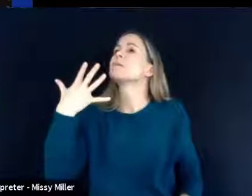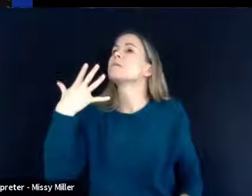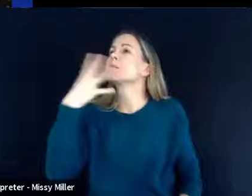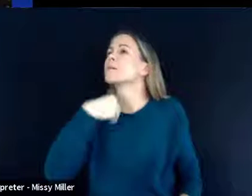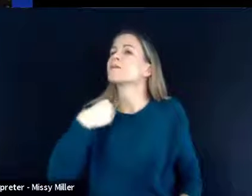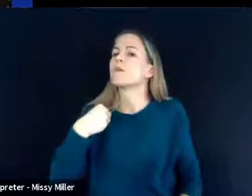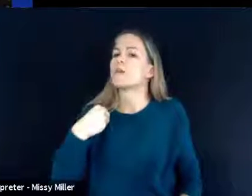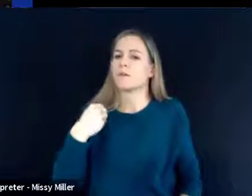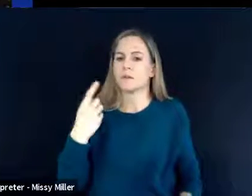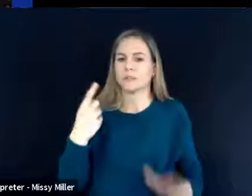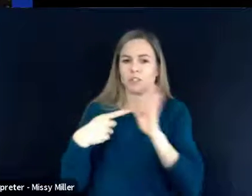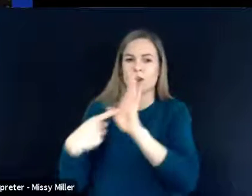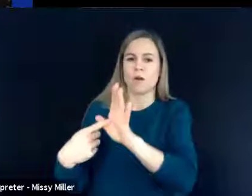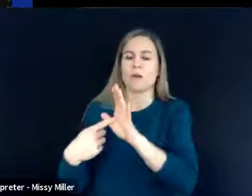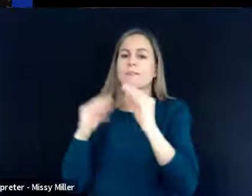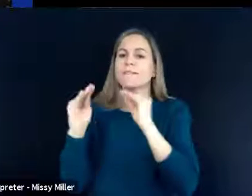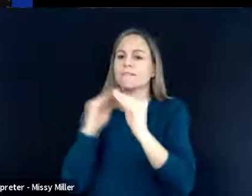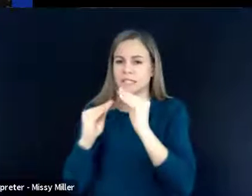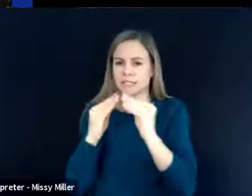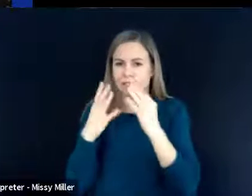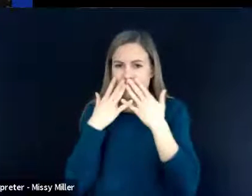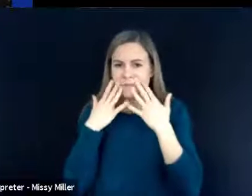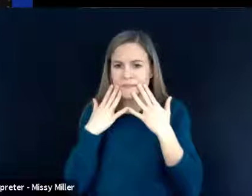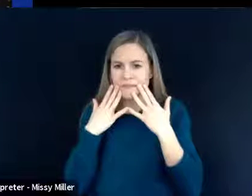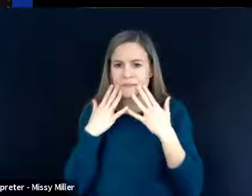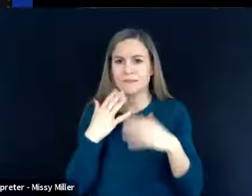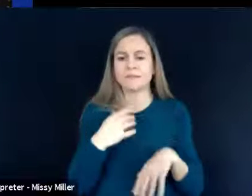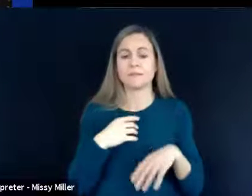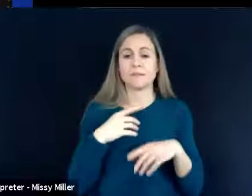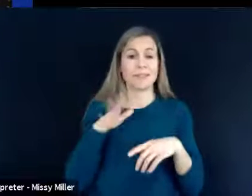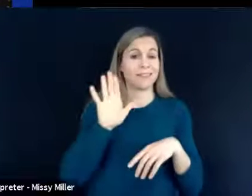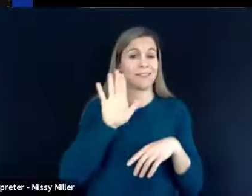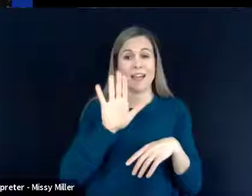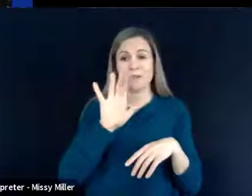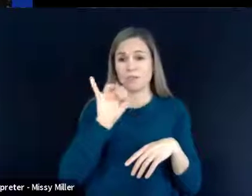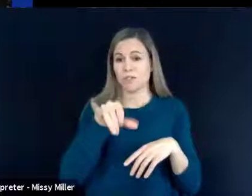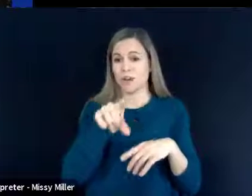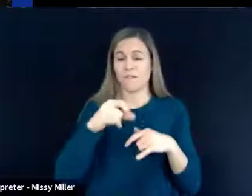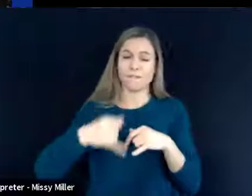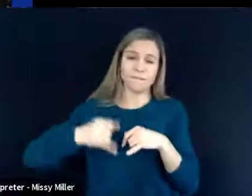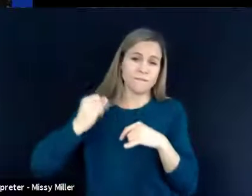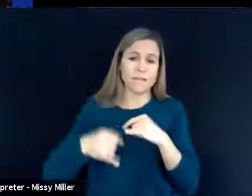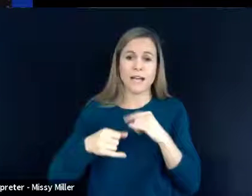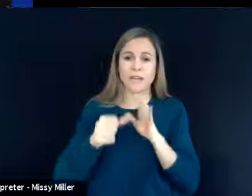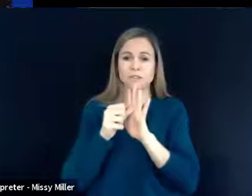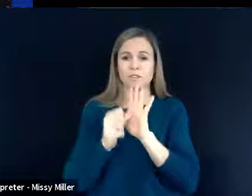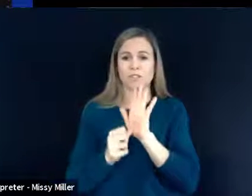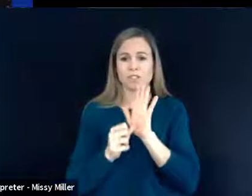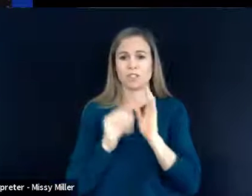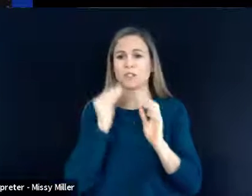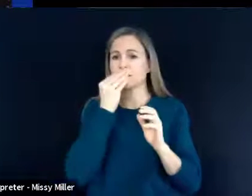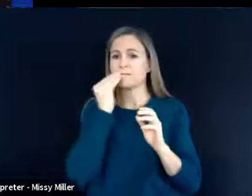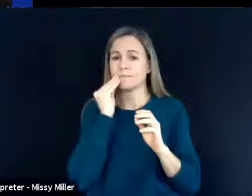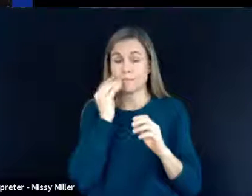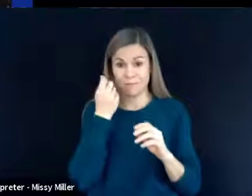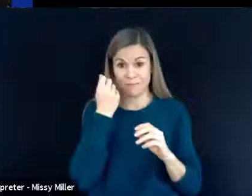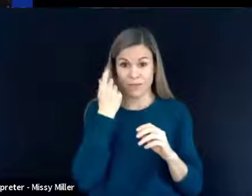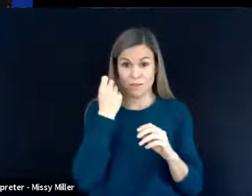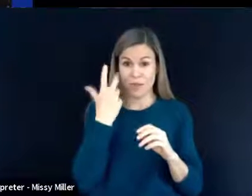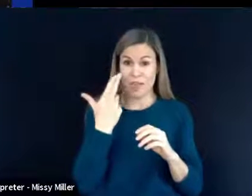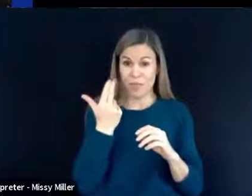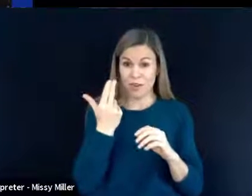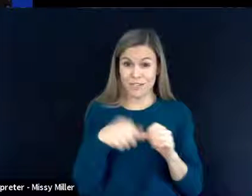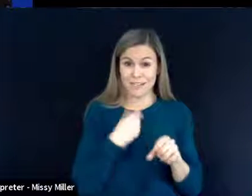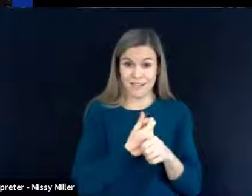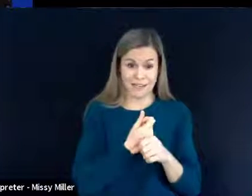beautiful repair. This is after the final repair surgery. She had 13 years